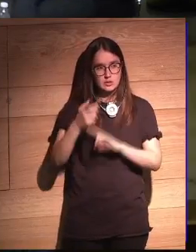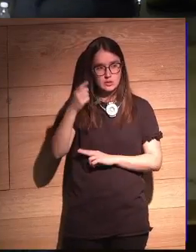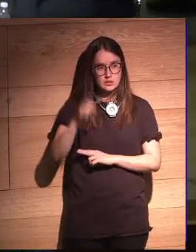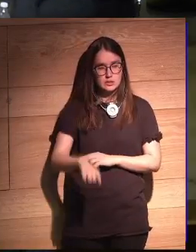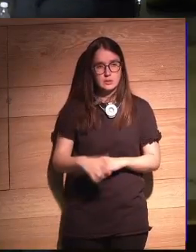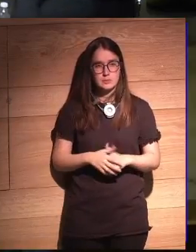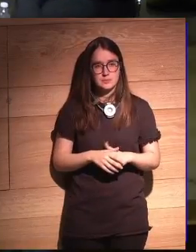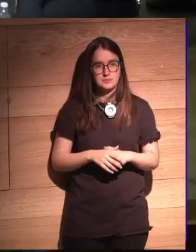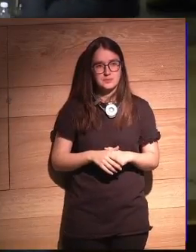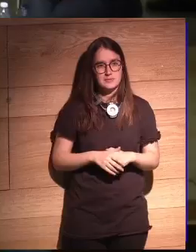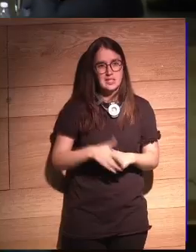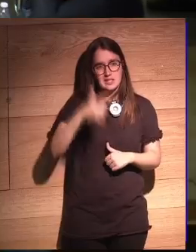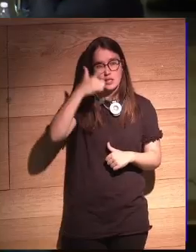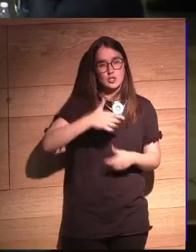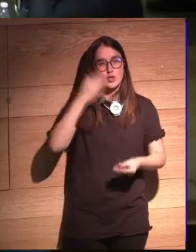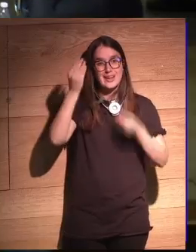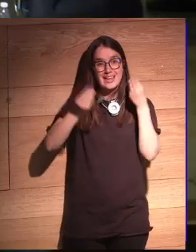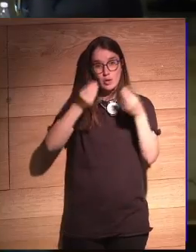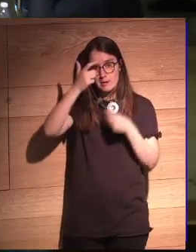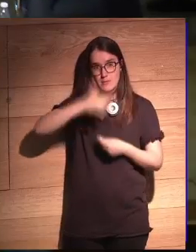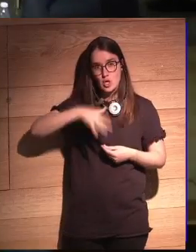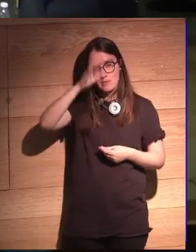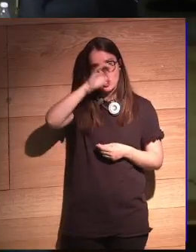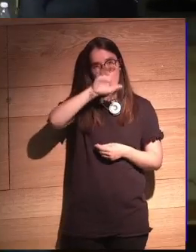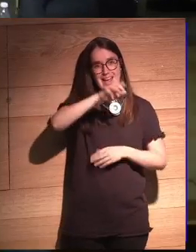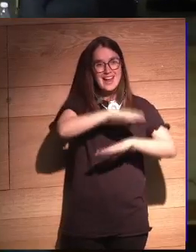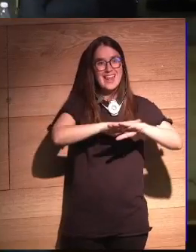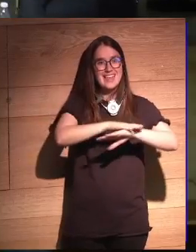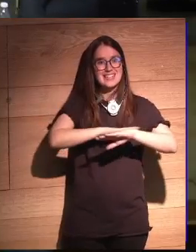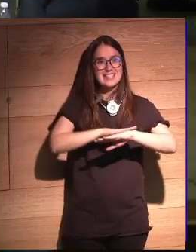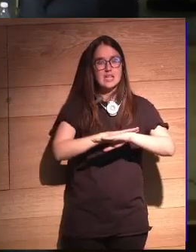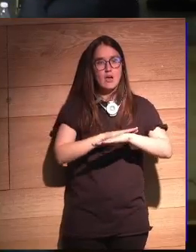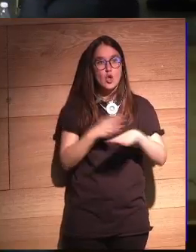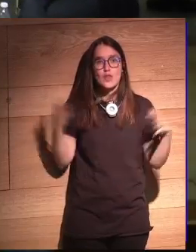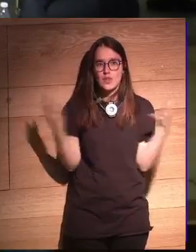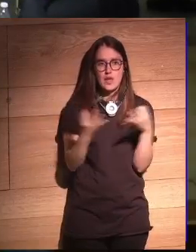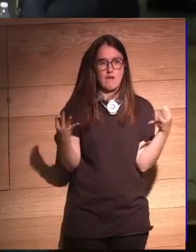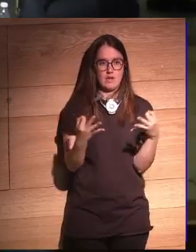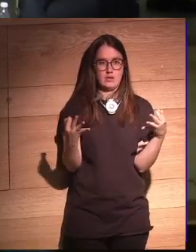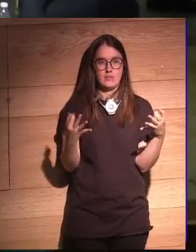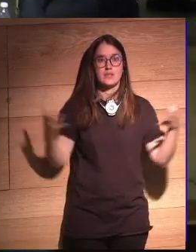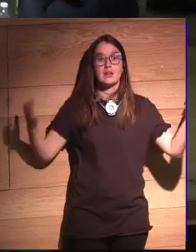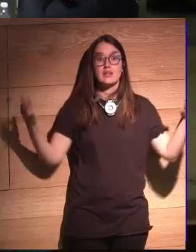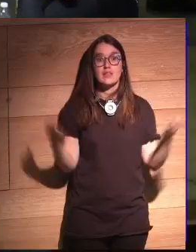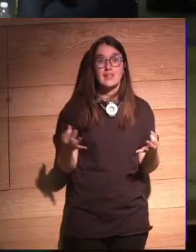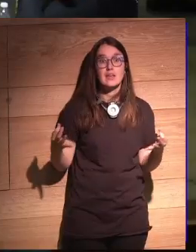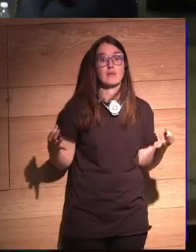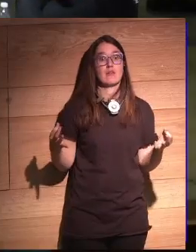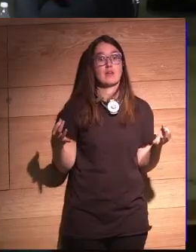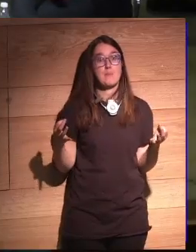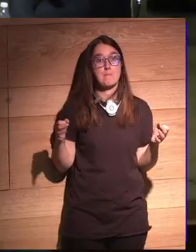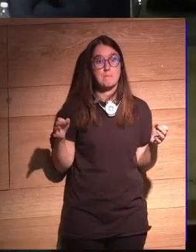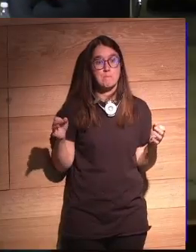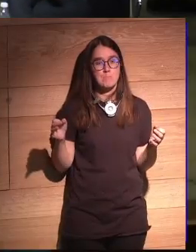would like to answer as well. I think that, to me, the state needs to be